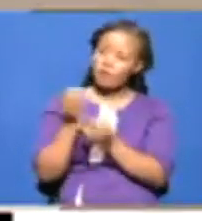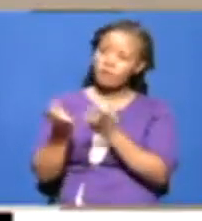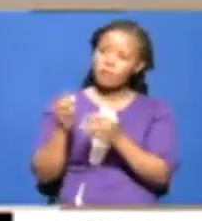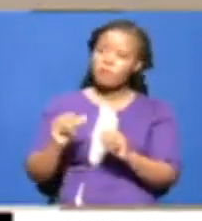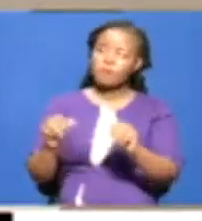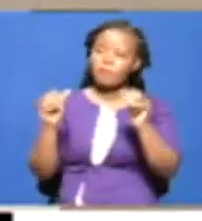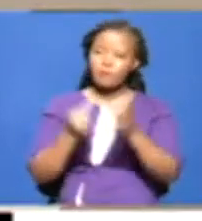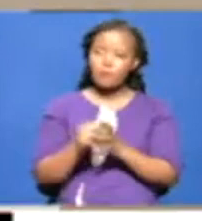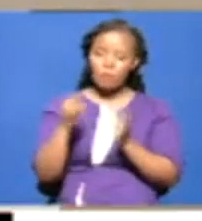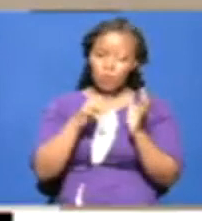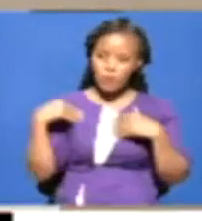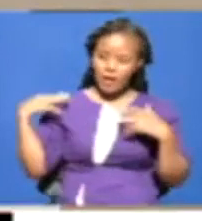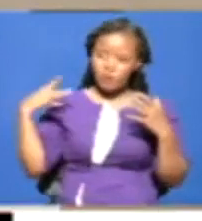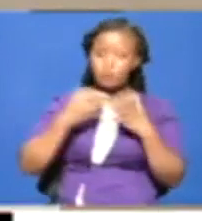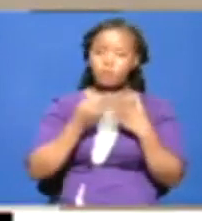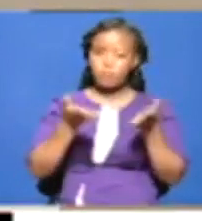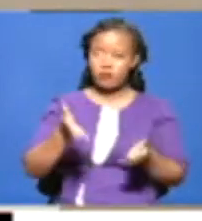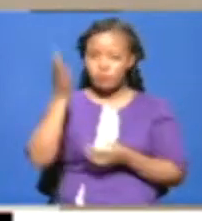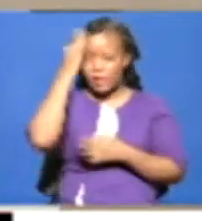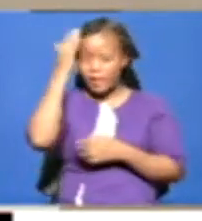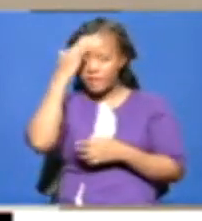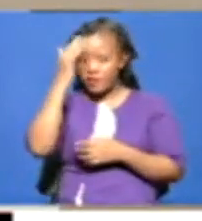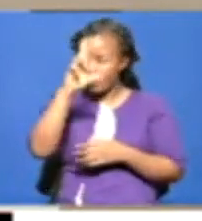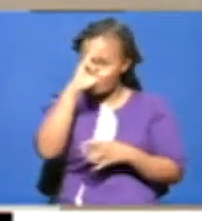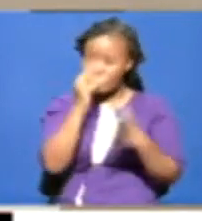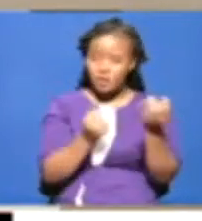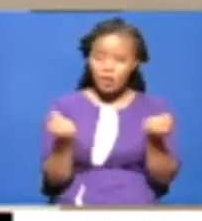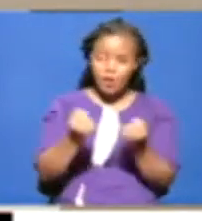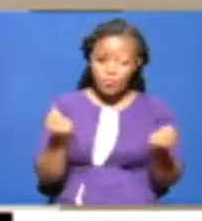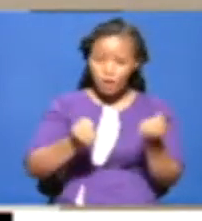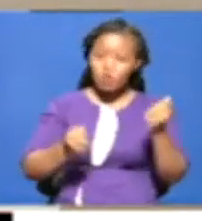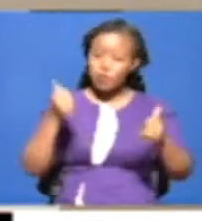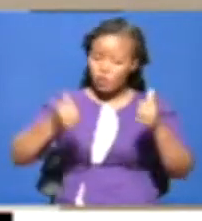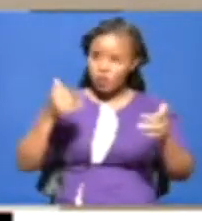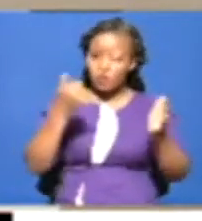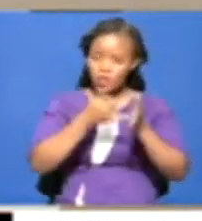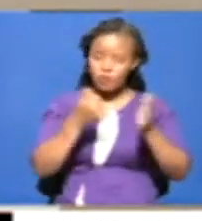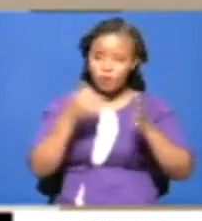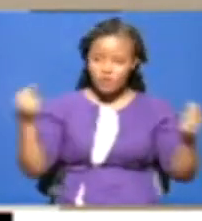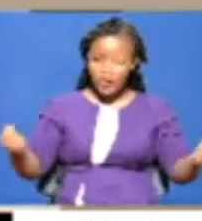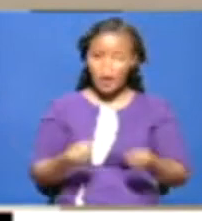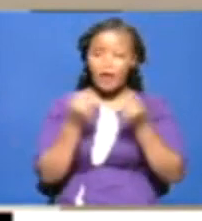identified the police motor vehicle that was involved in the accident.